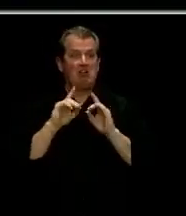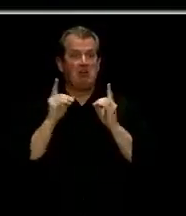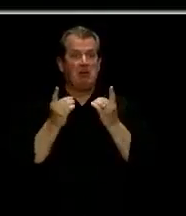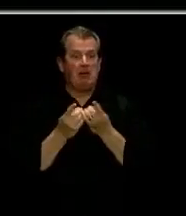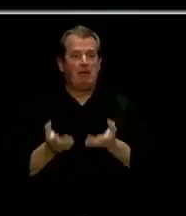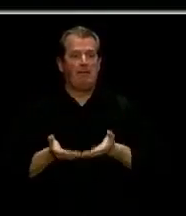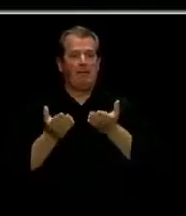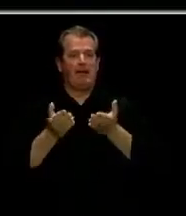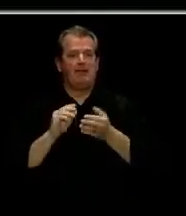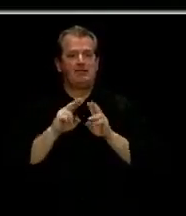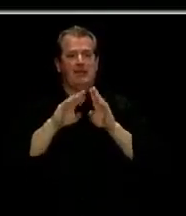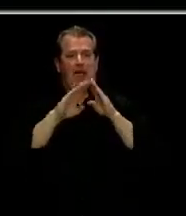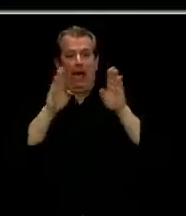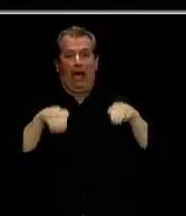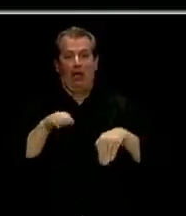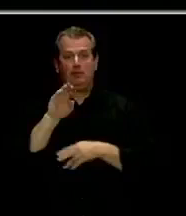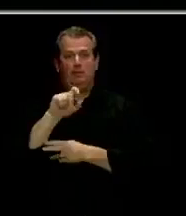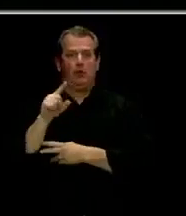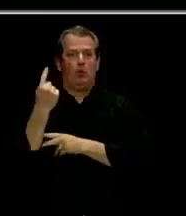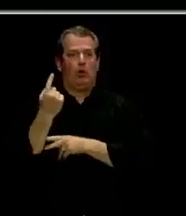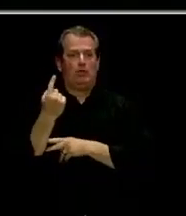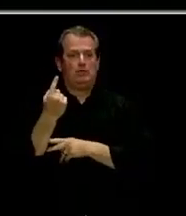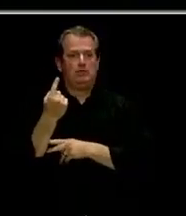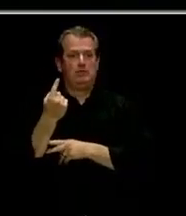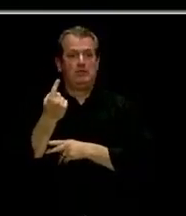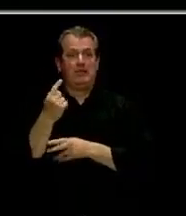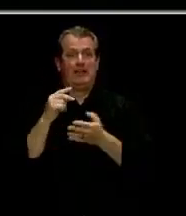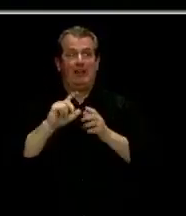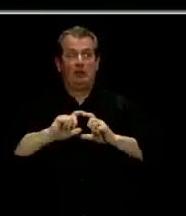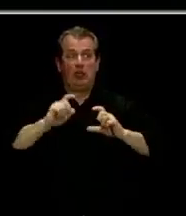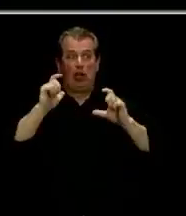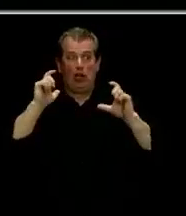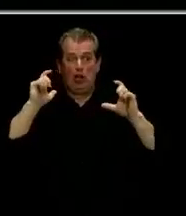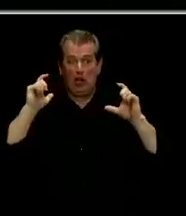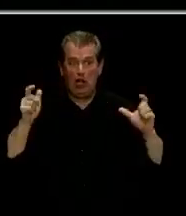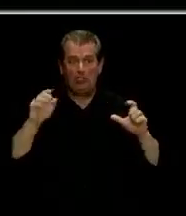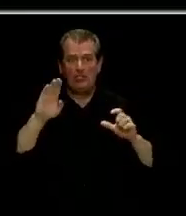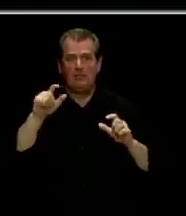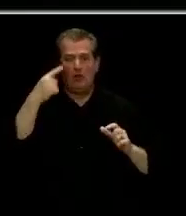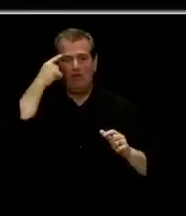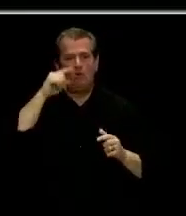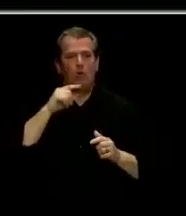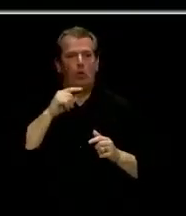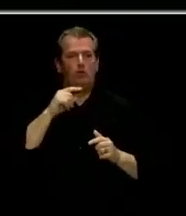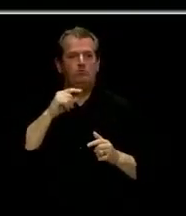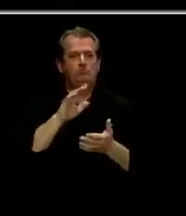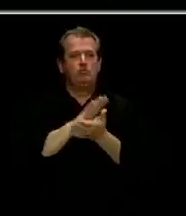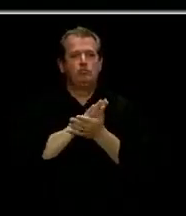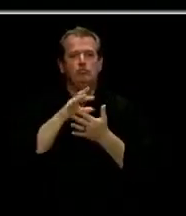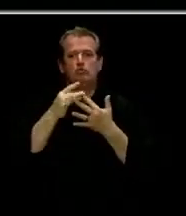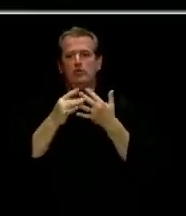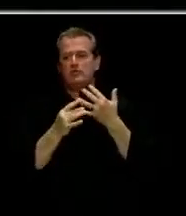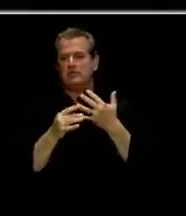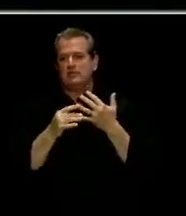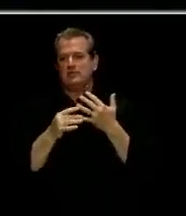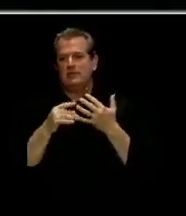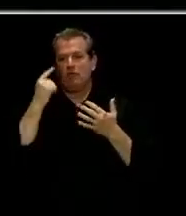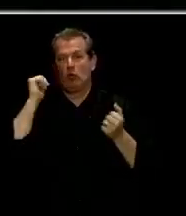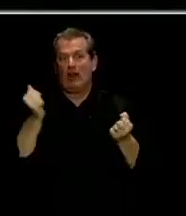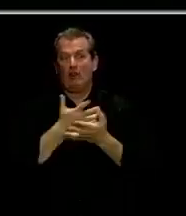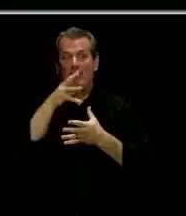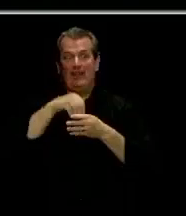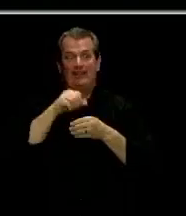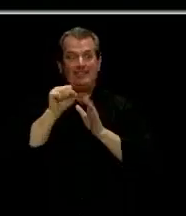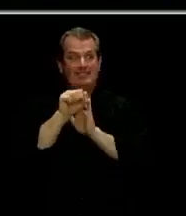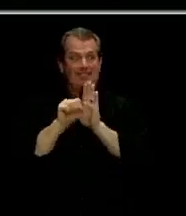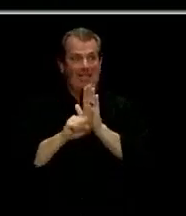Bill 1, which was the largest expansion of school choice in the country. We now have school choice options for everybody in the